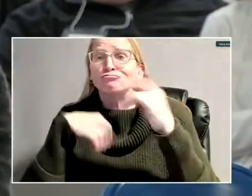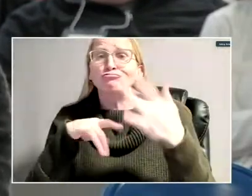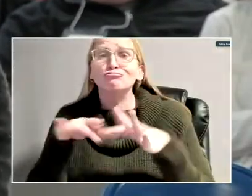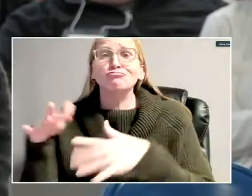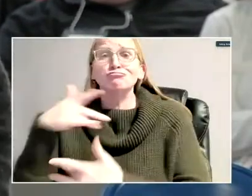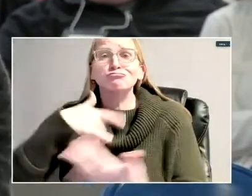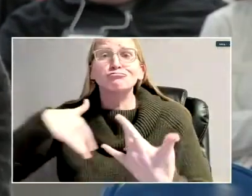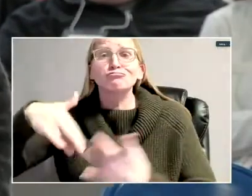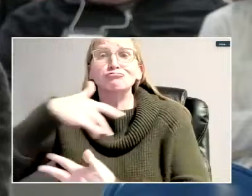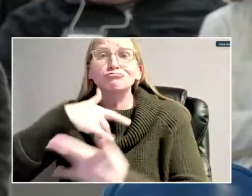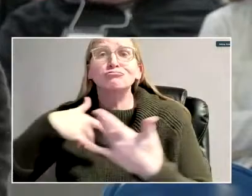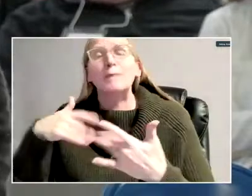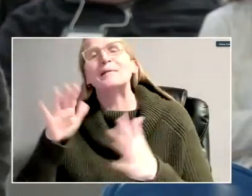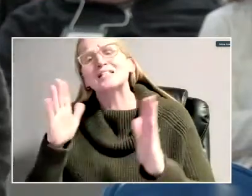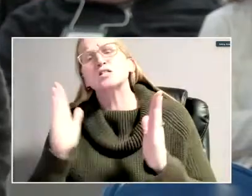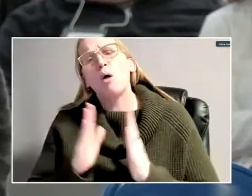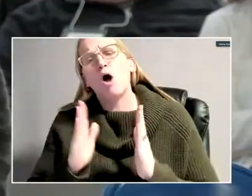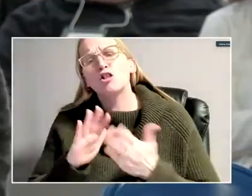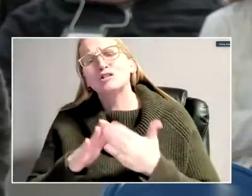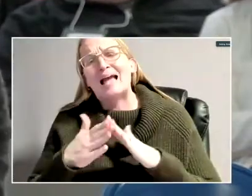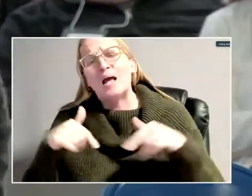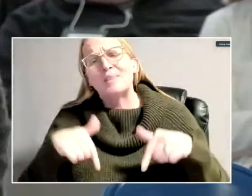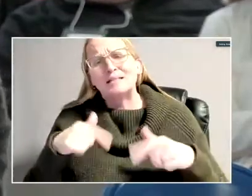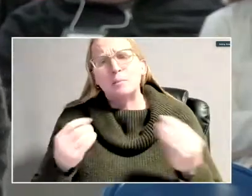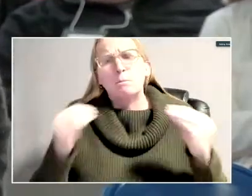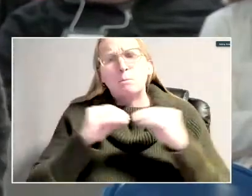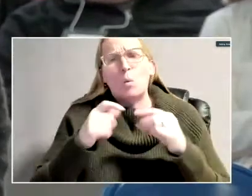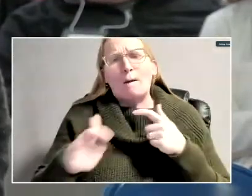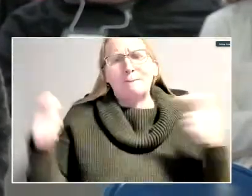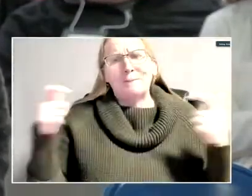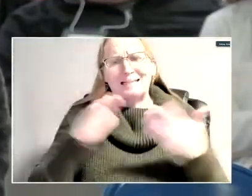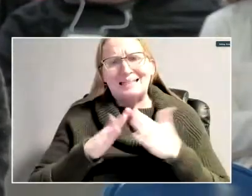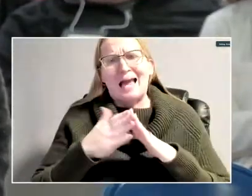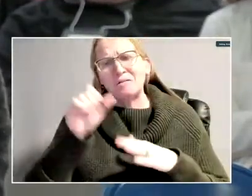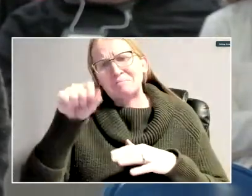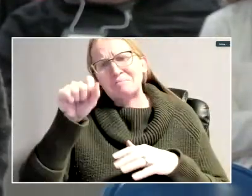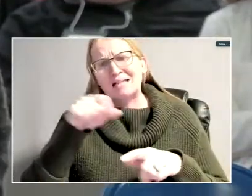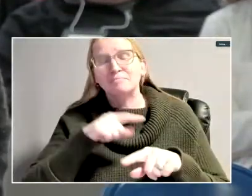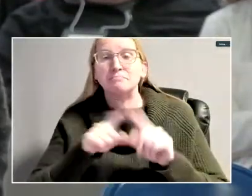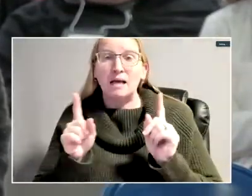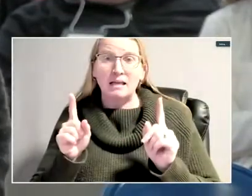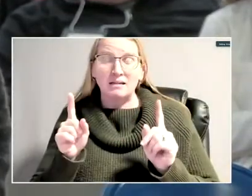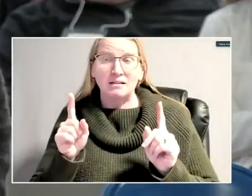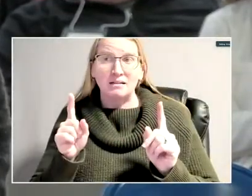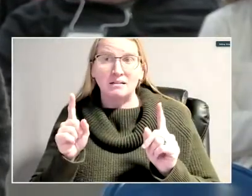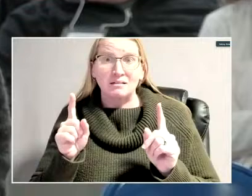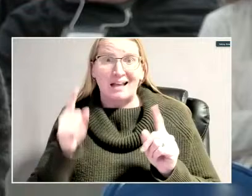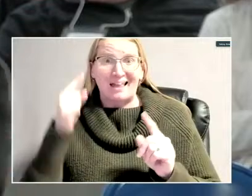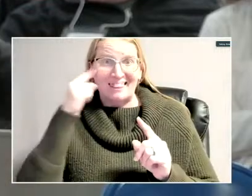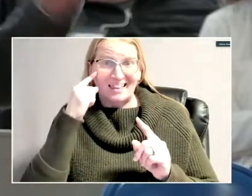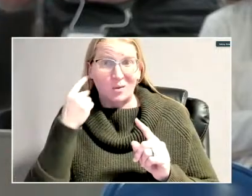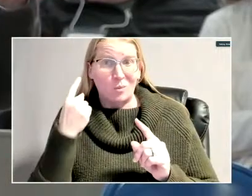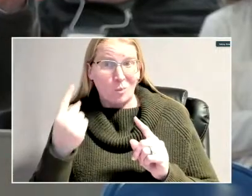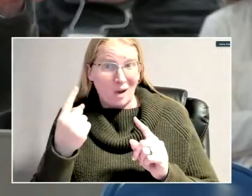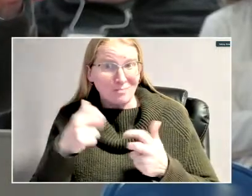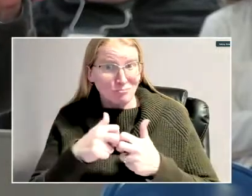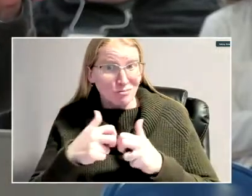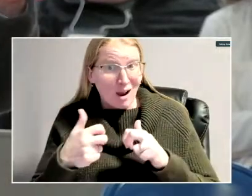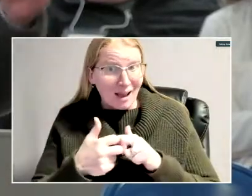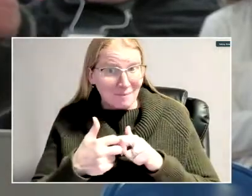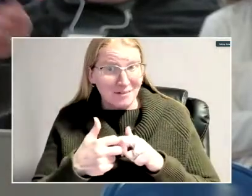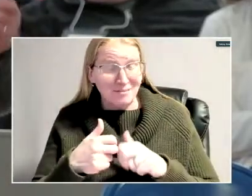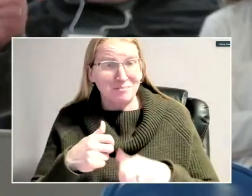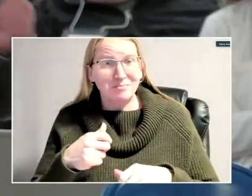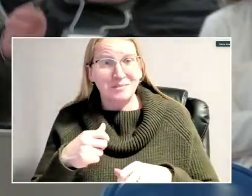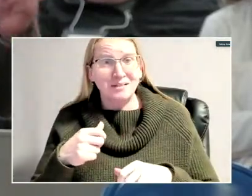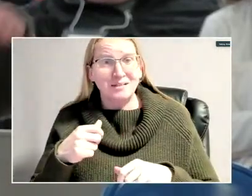than this but I think one of the issues is that folks that